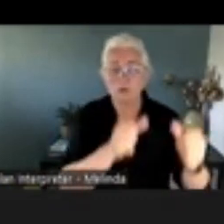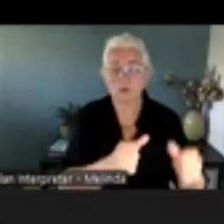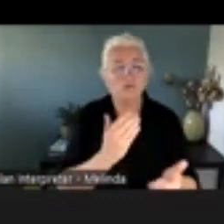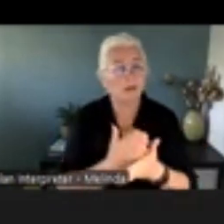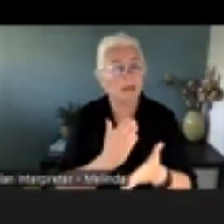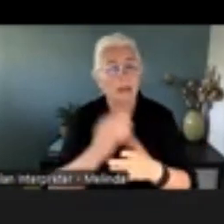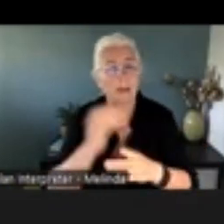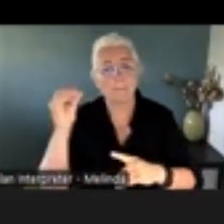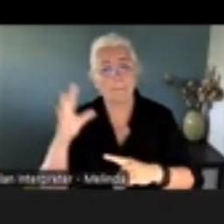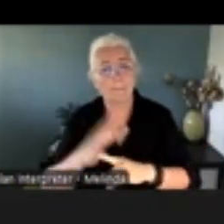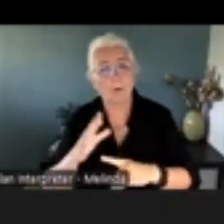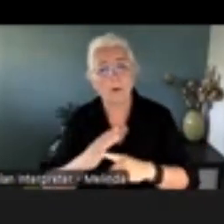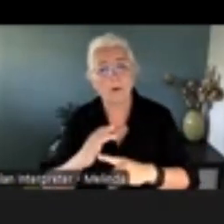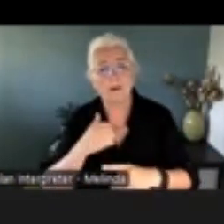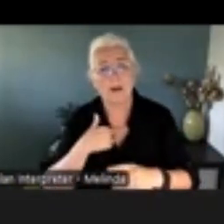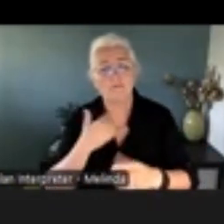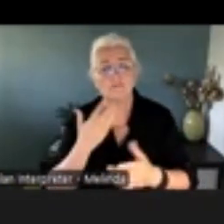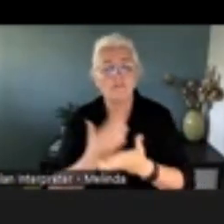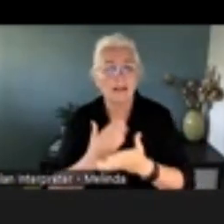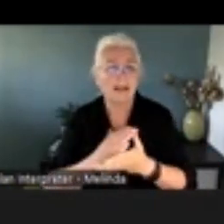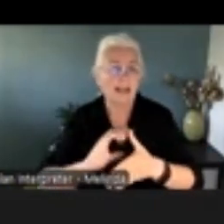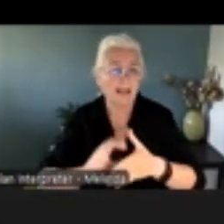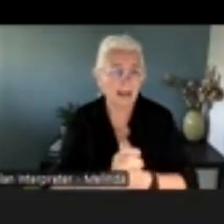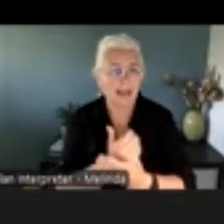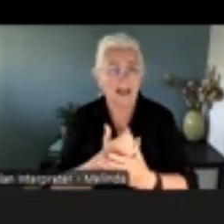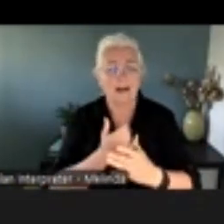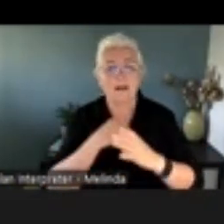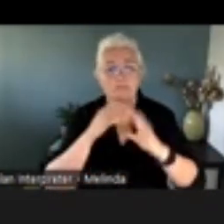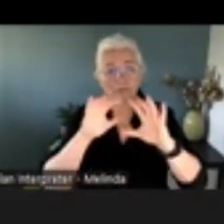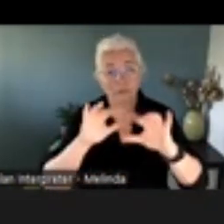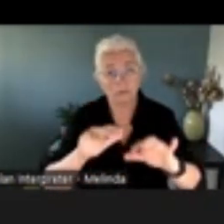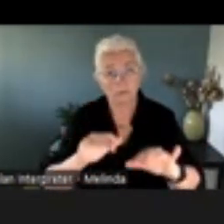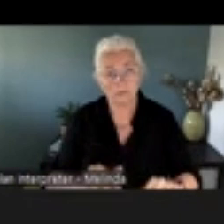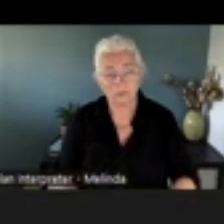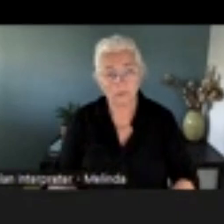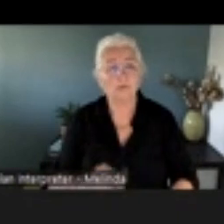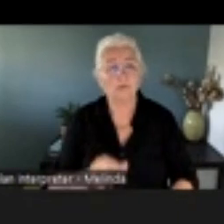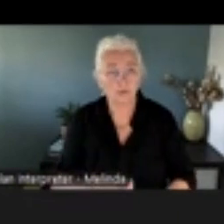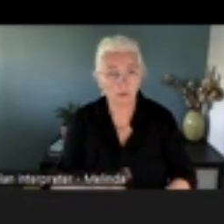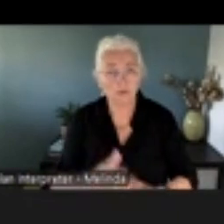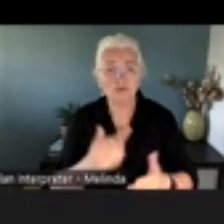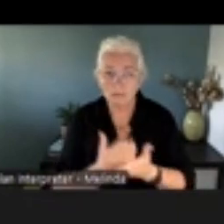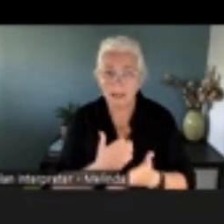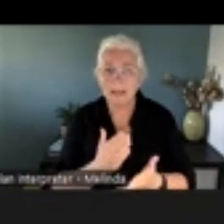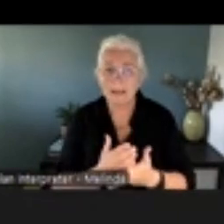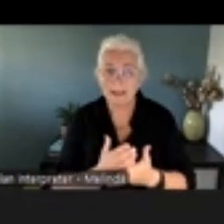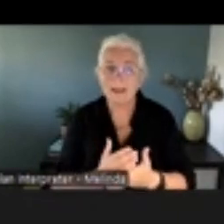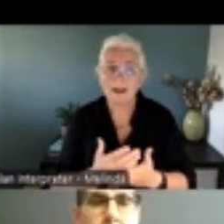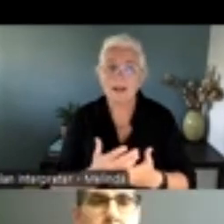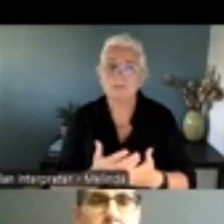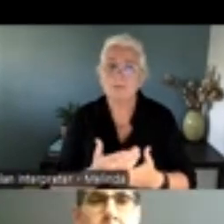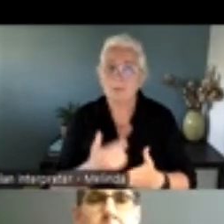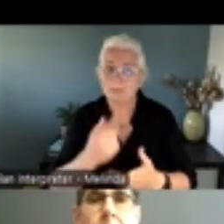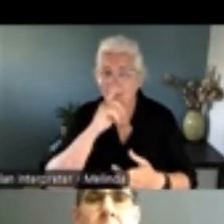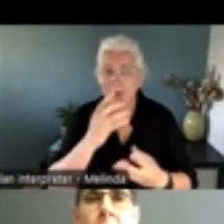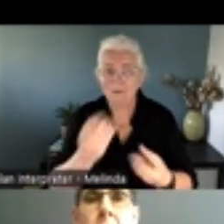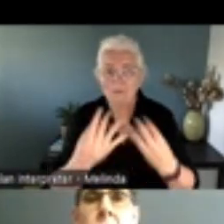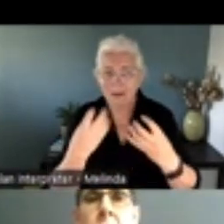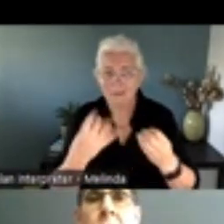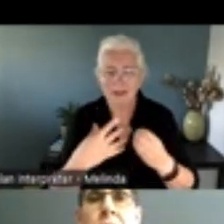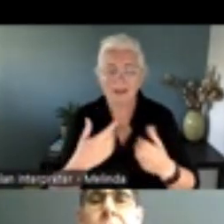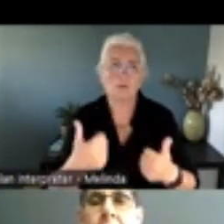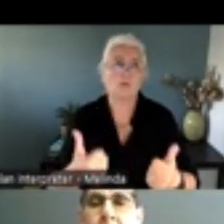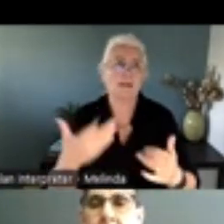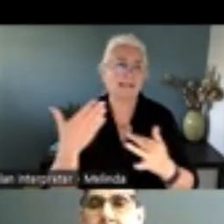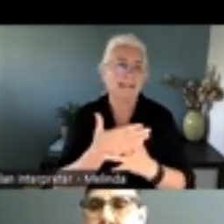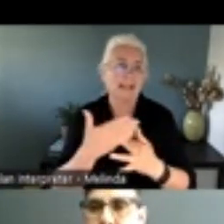very glad that I've been able to write them and have so much robust feedback about making them as accessible as possible, because I truly believe that it